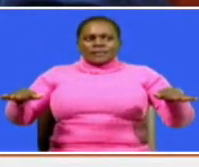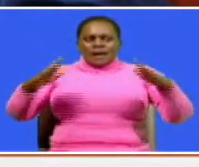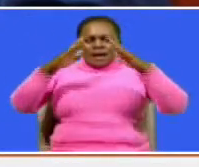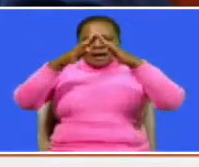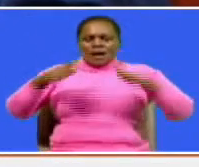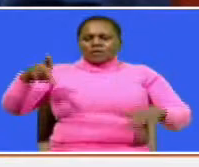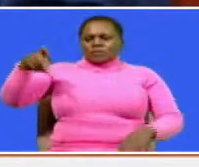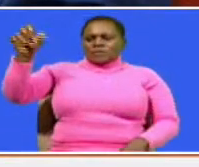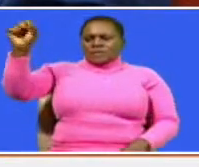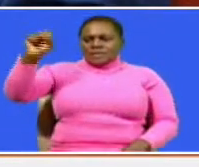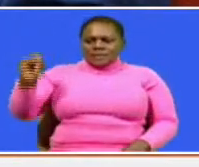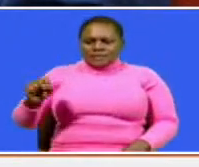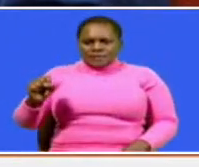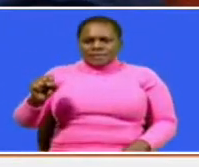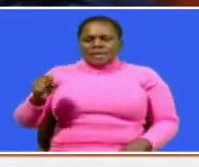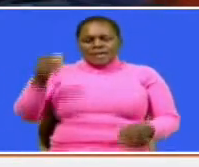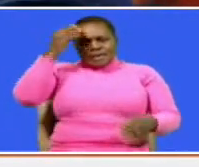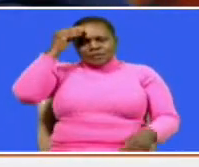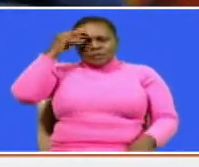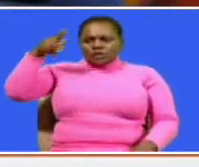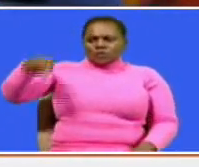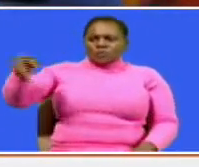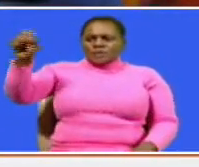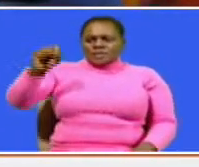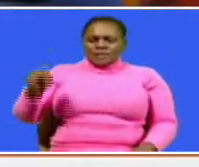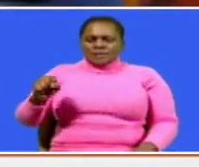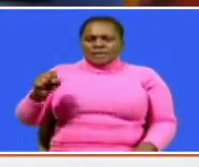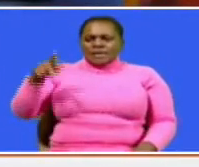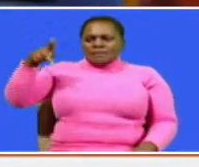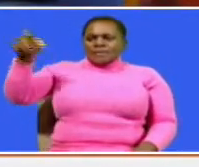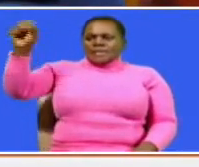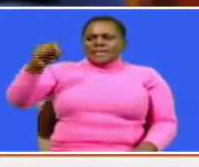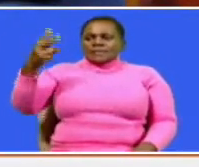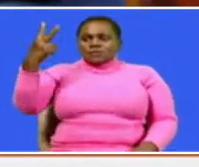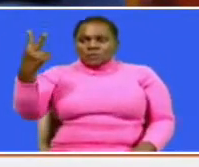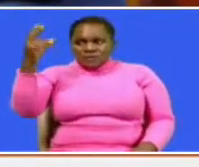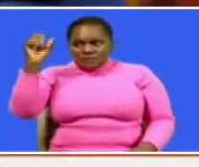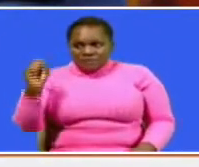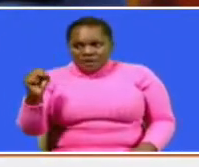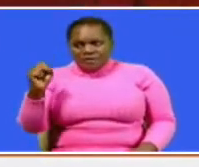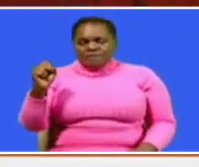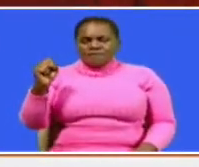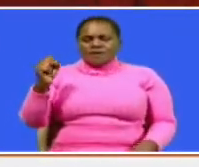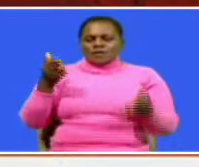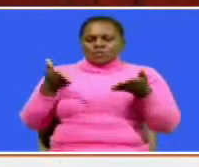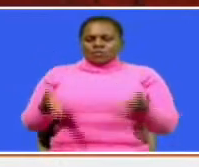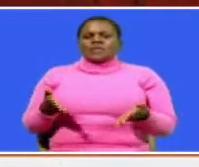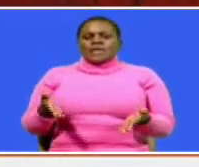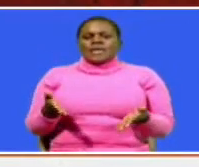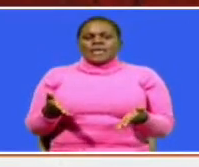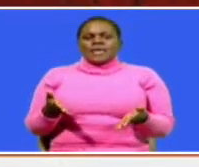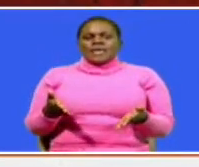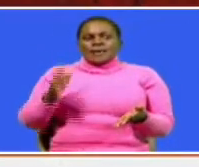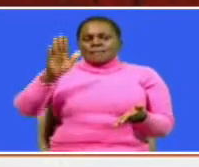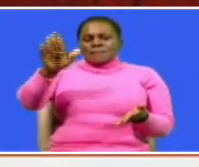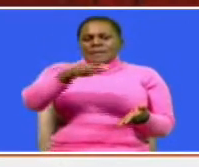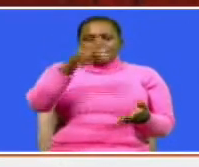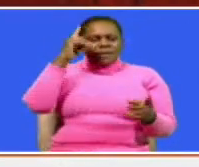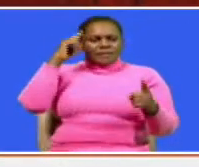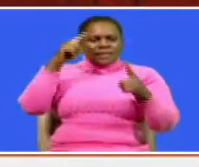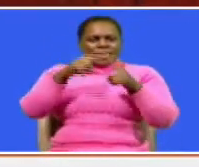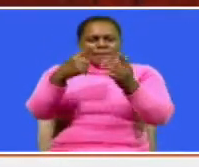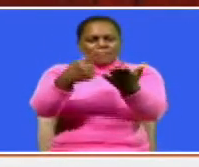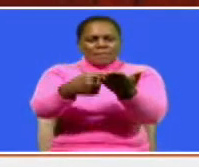nyumba na Bilio Kipsang wa elimu. Jumla ya makatibu wateule 29 walipigwa msasa leo huku bunge likilenga